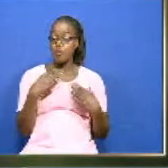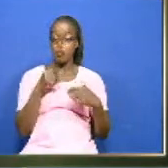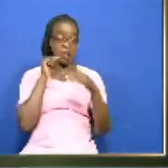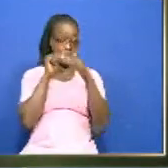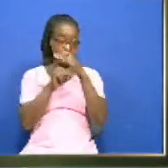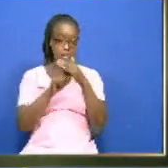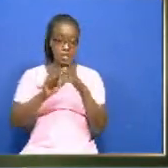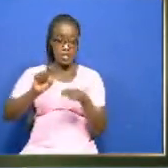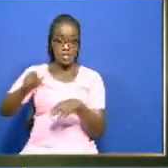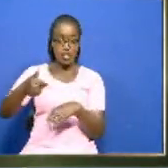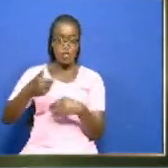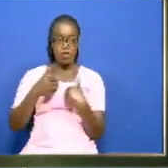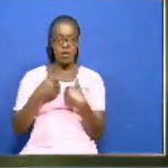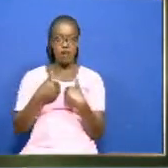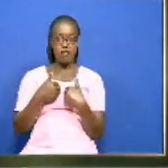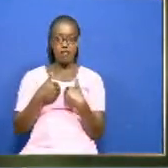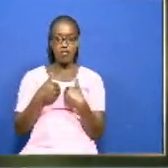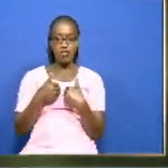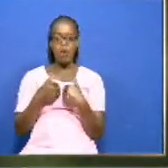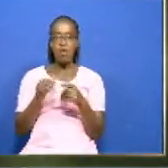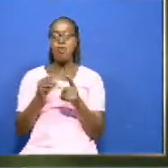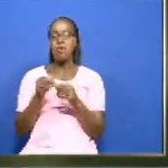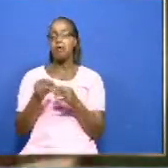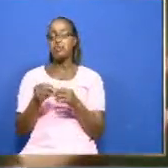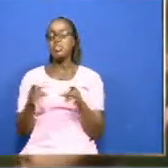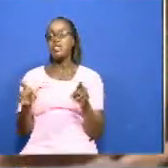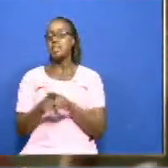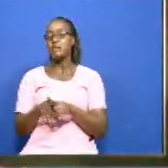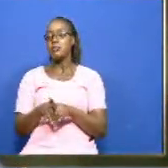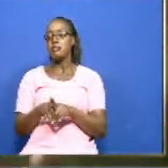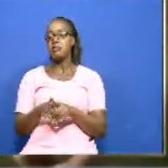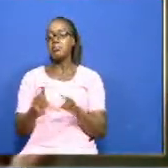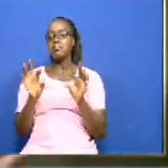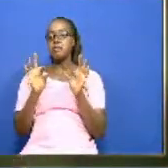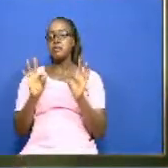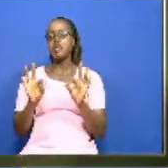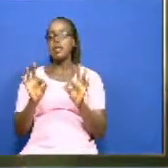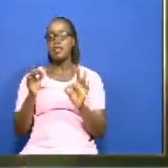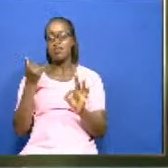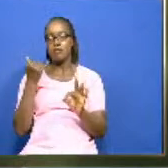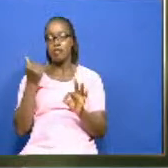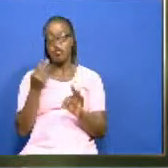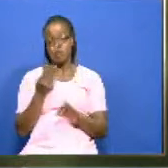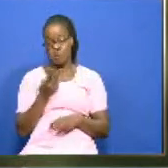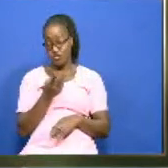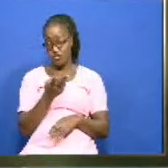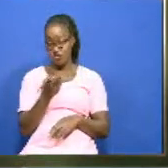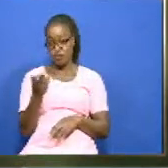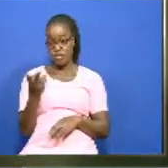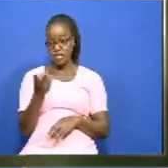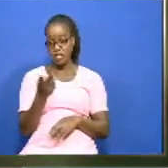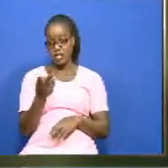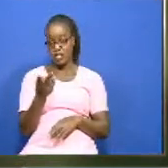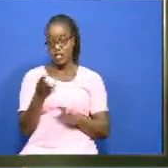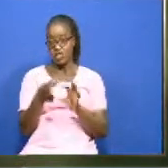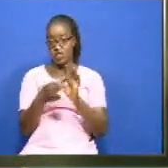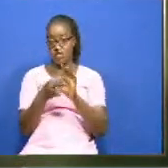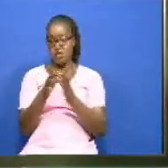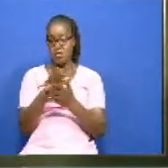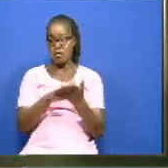radio or even smartphone. So those two factors, all those factors combined, lack of